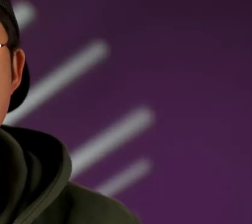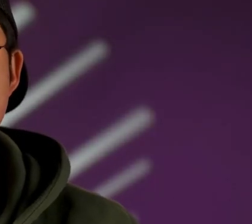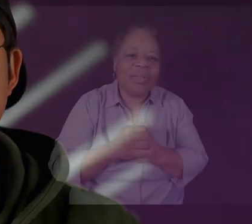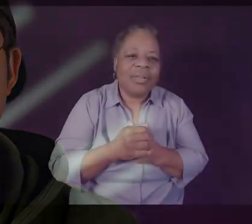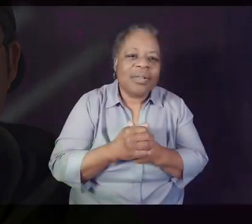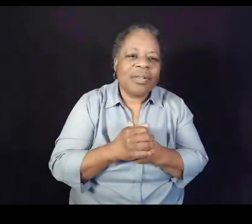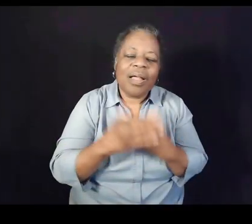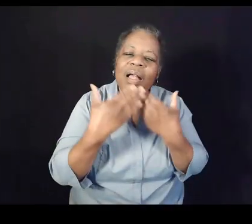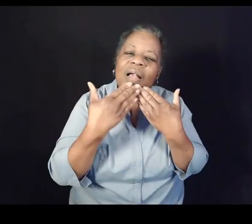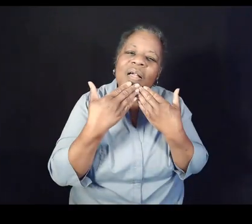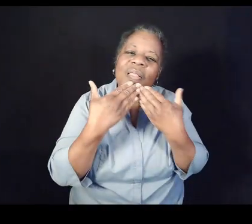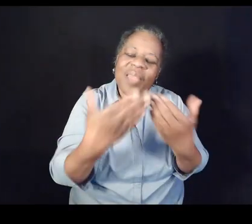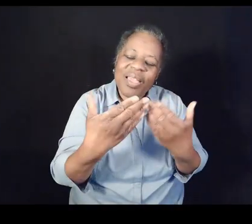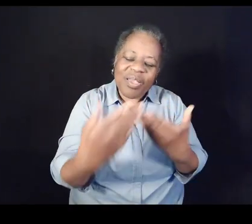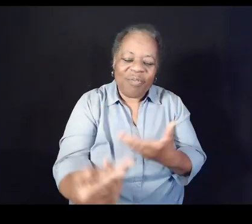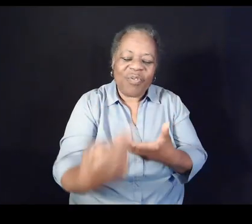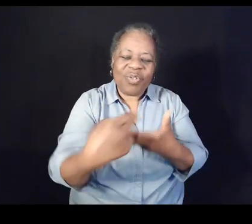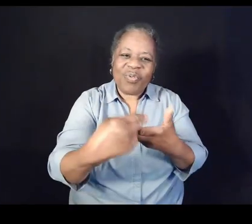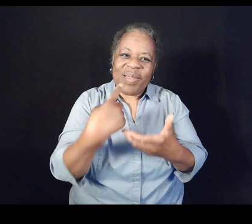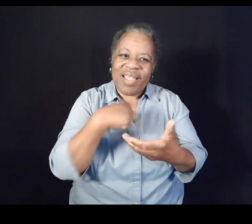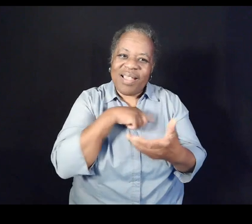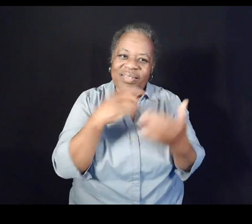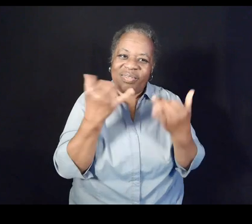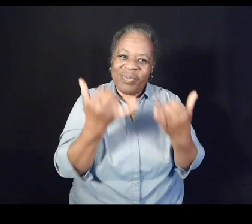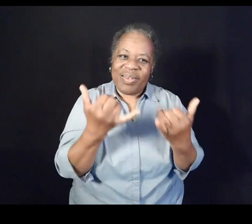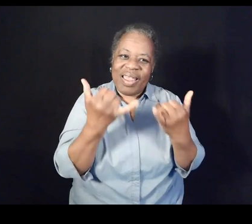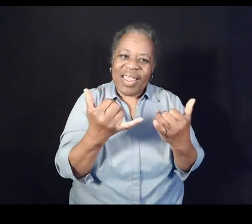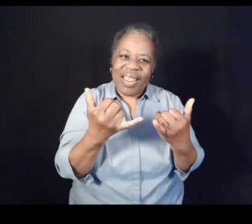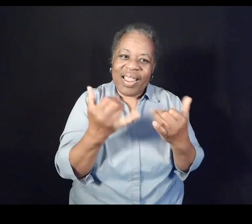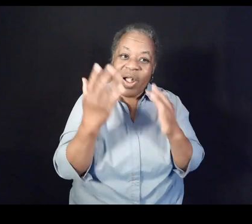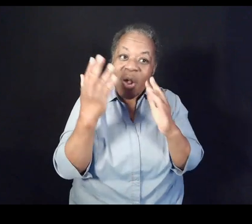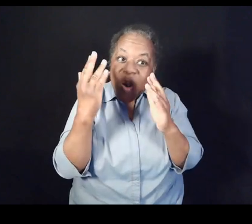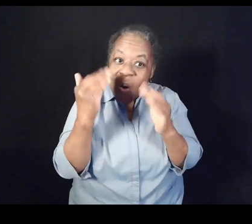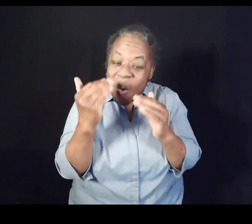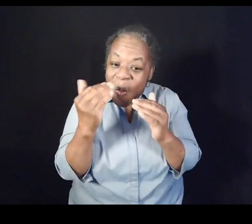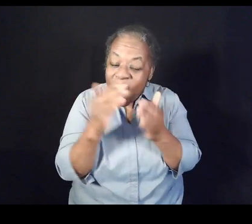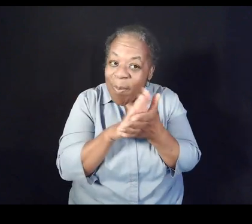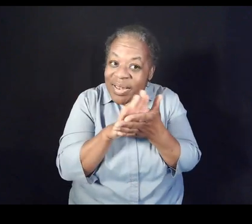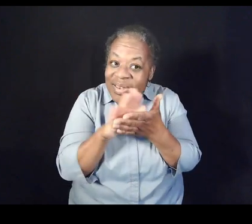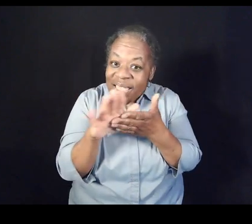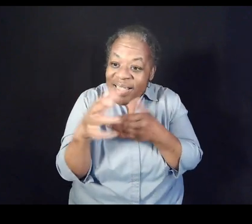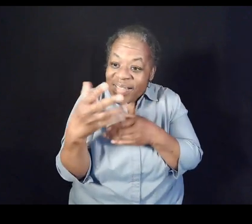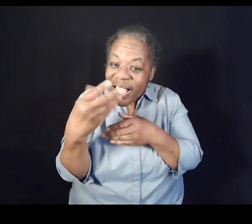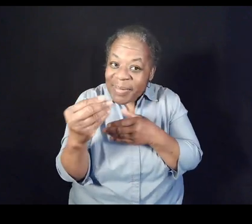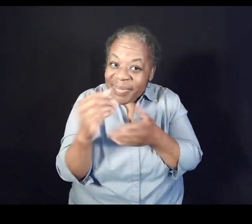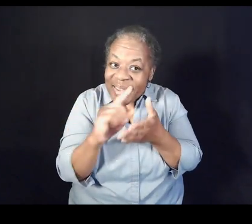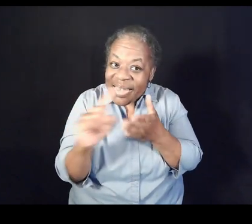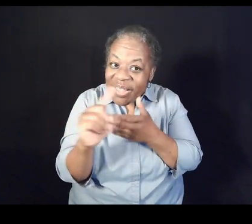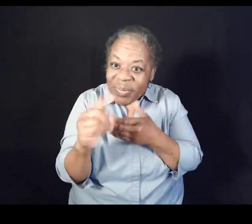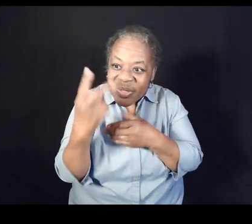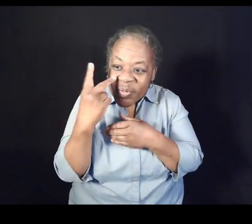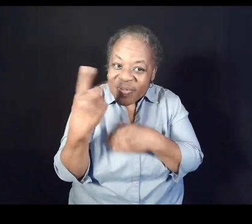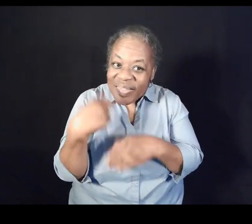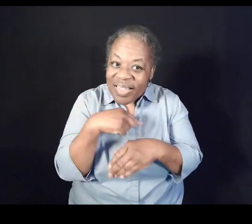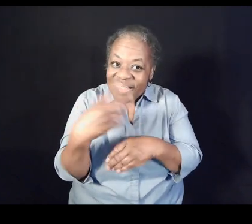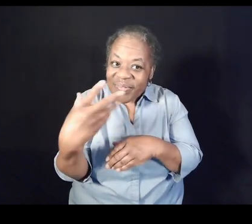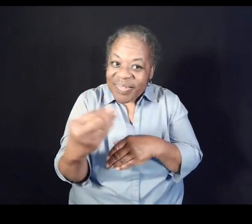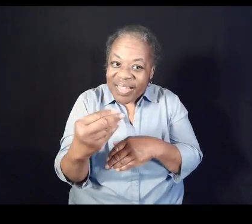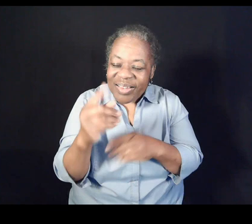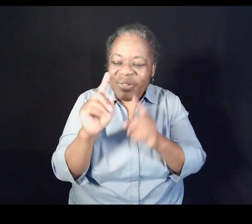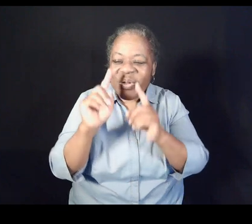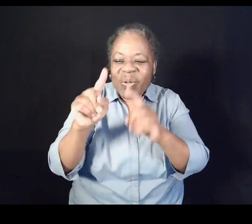Thank you so much for joining us today. And hopefully, if it's a little bit nicer out next week, you might see us outside. Go in peace.